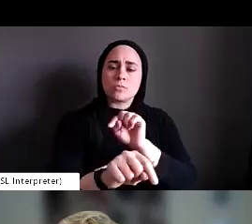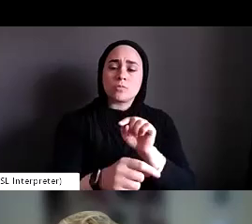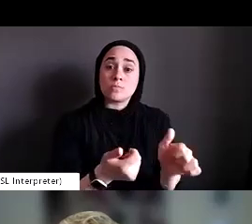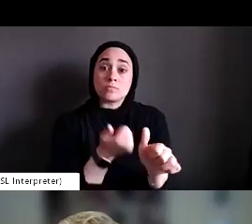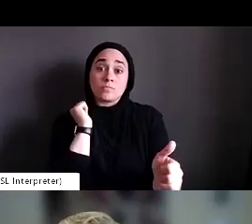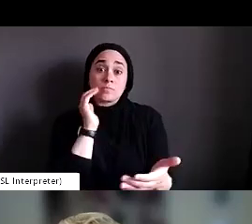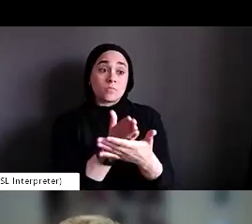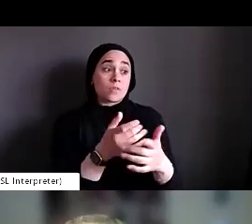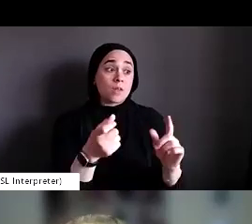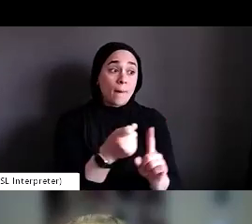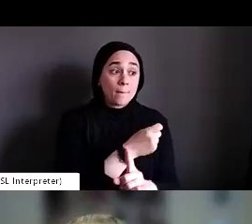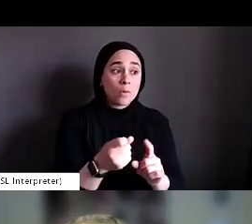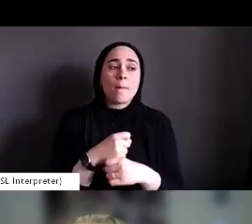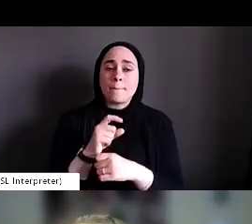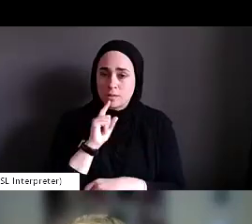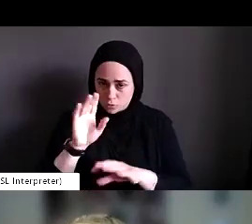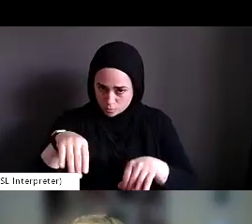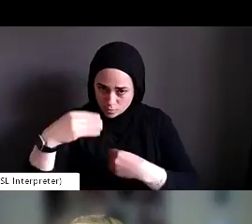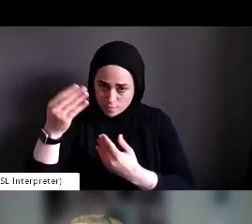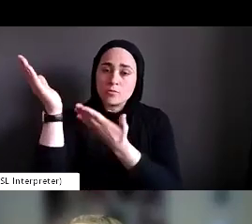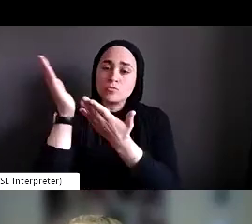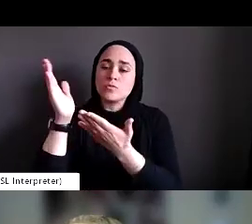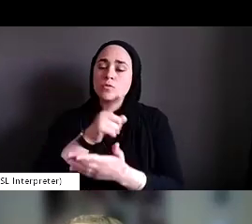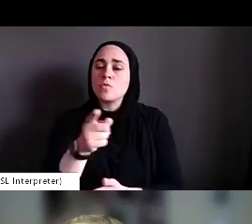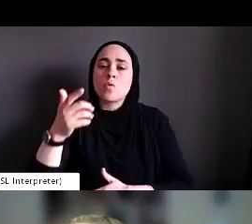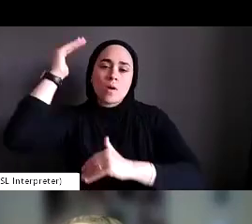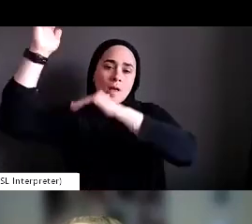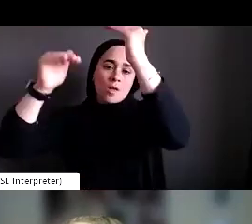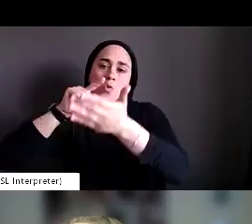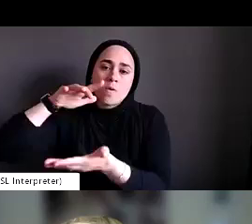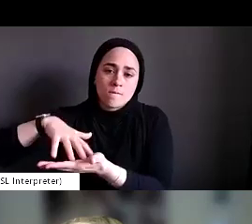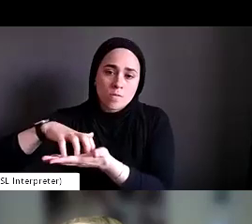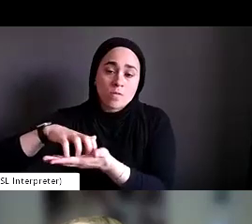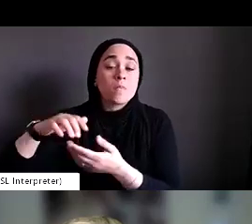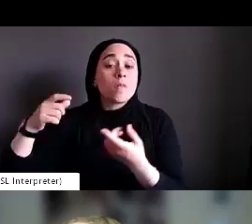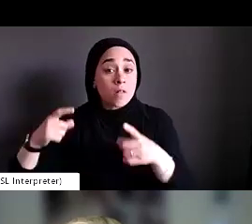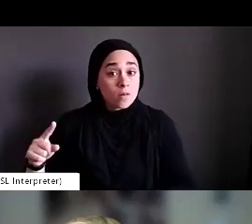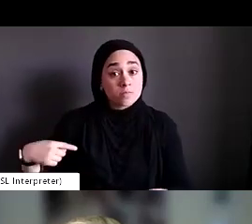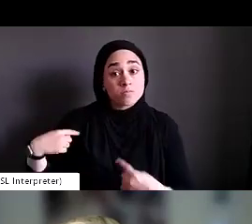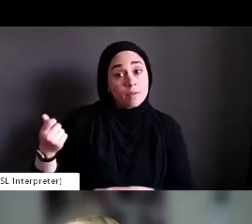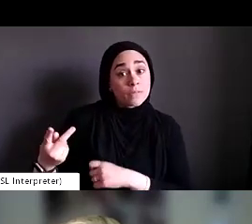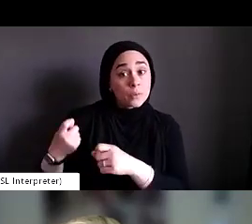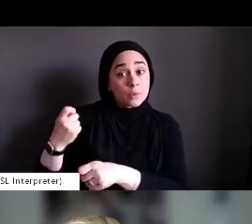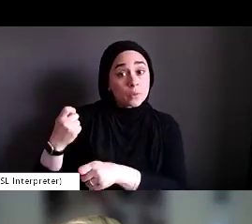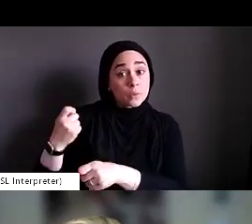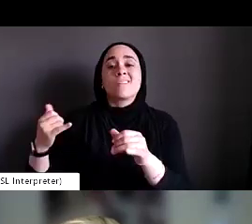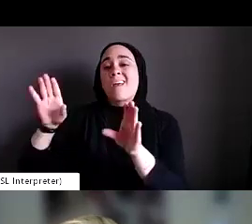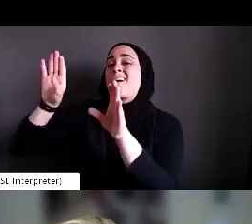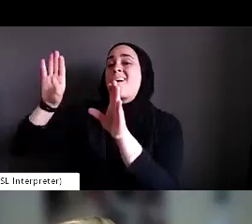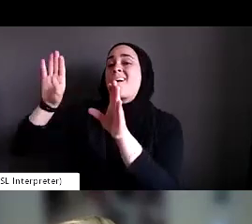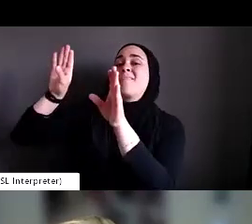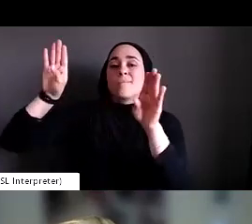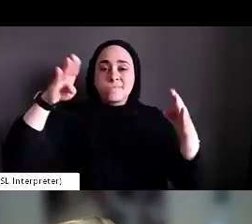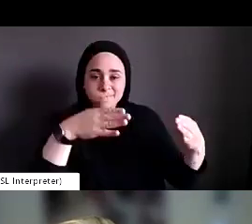to making sure that services were provided to vulnerable adults happened in the last few years, and we're now pivoting back